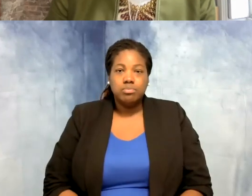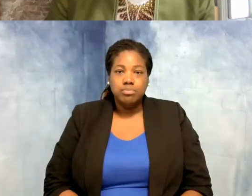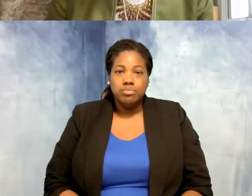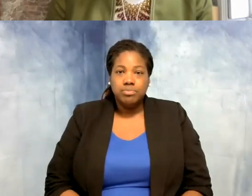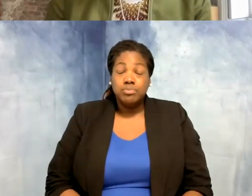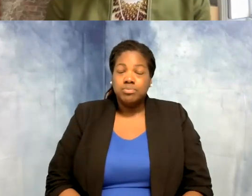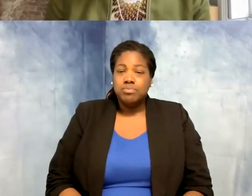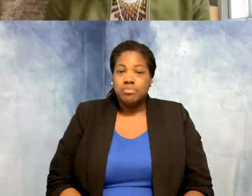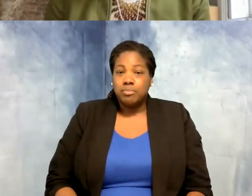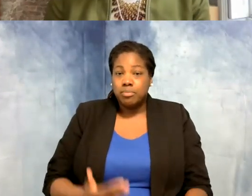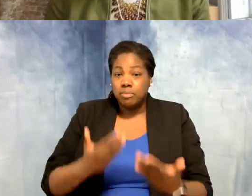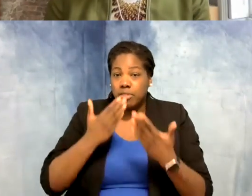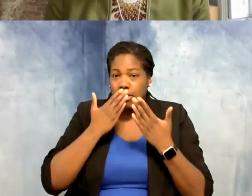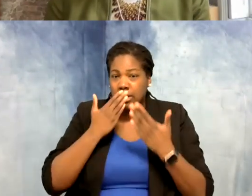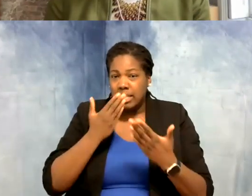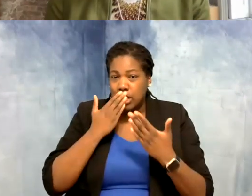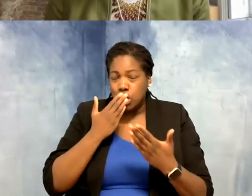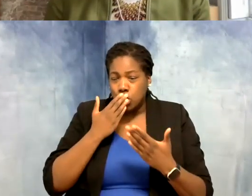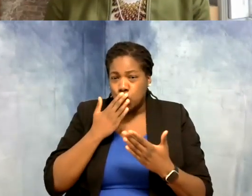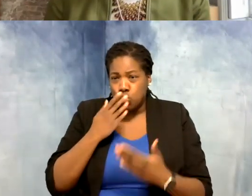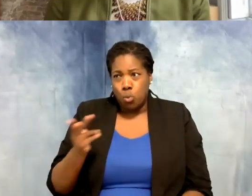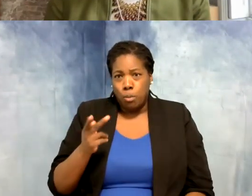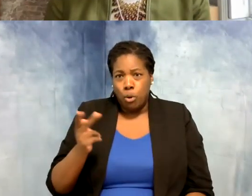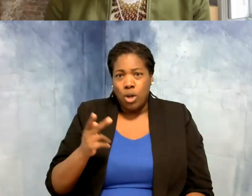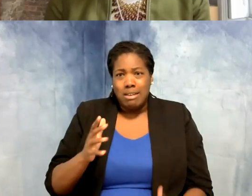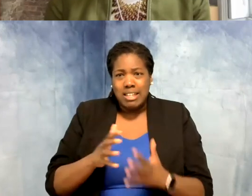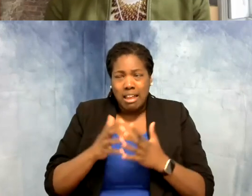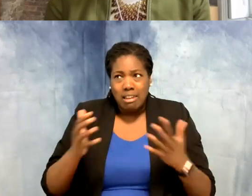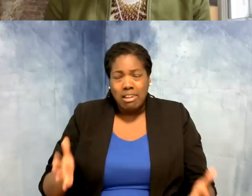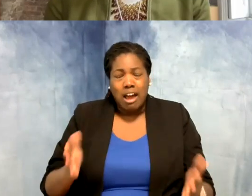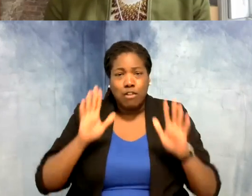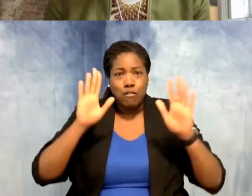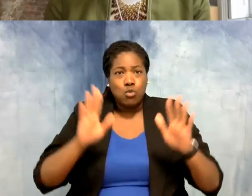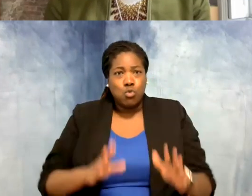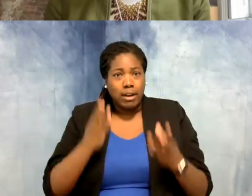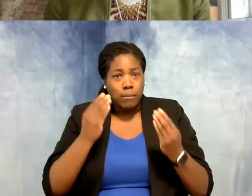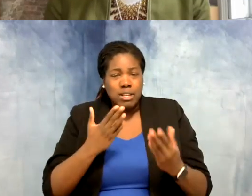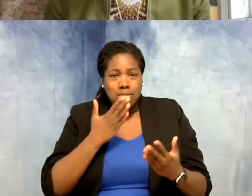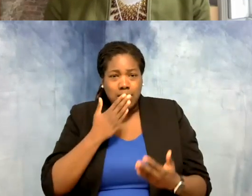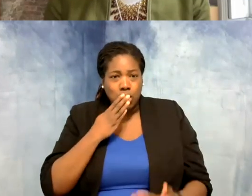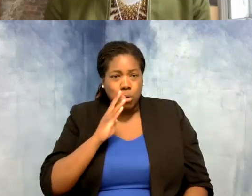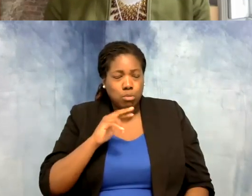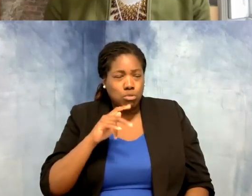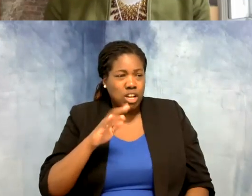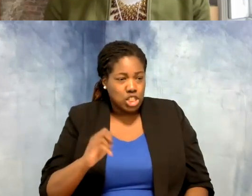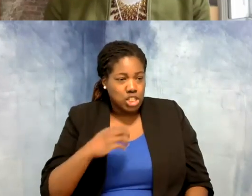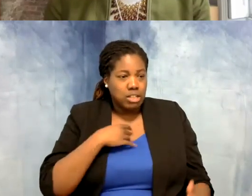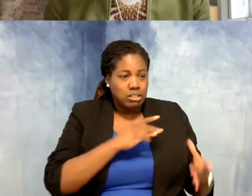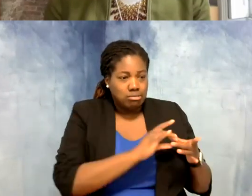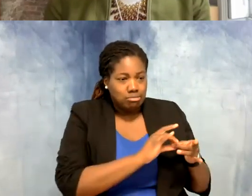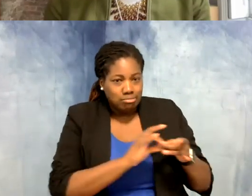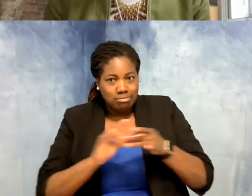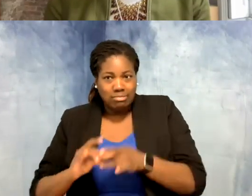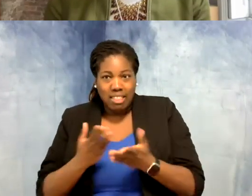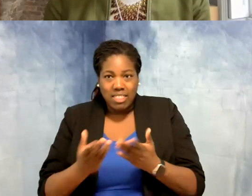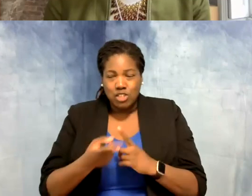Yeah, thanks to you both. That was a lot of wonderful information. And thank you, Bridget, for even weaving in breaking news from today,